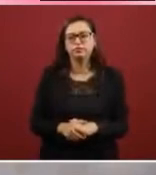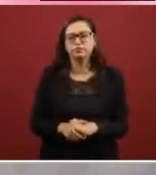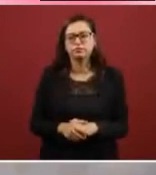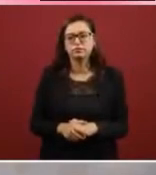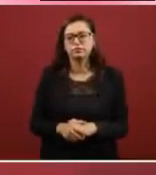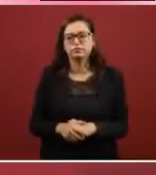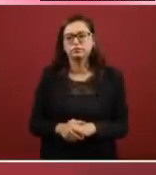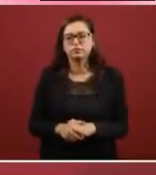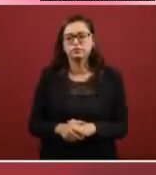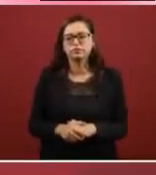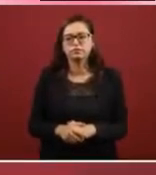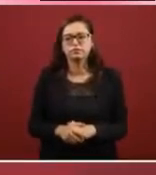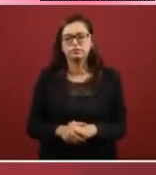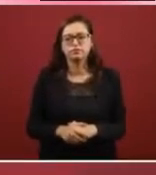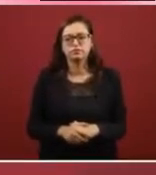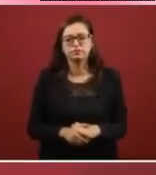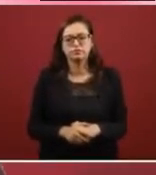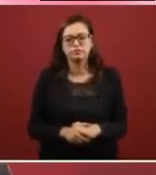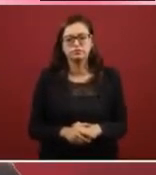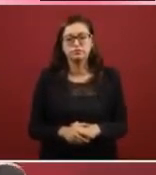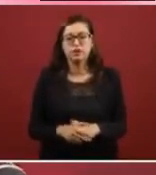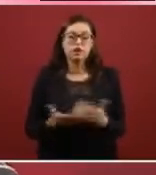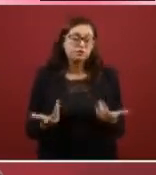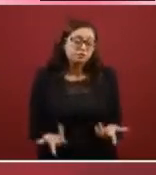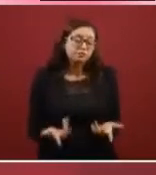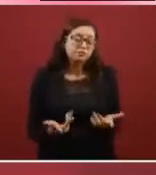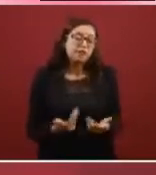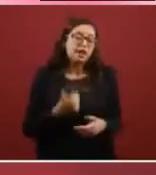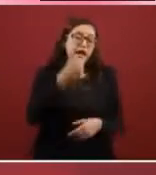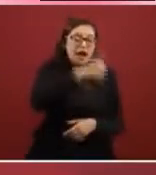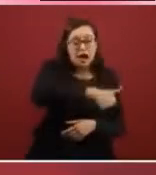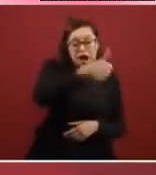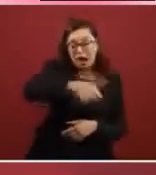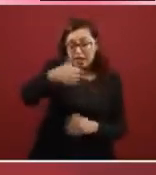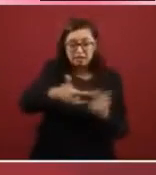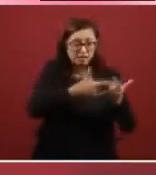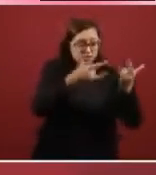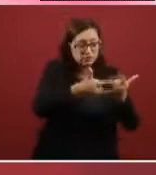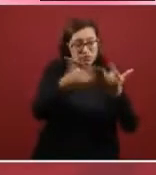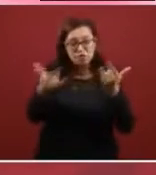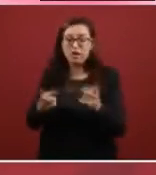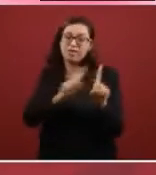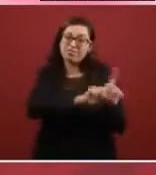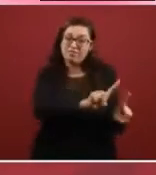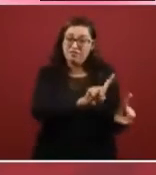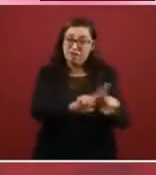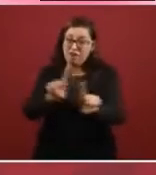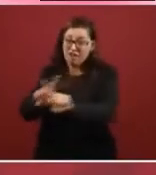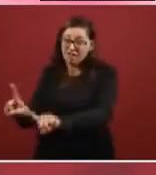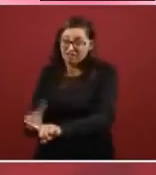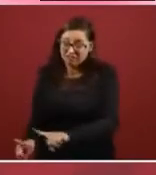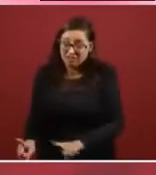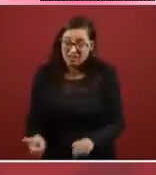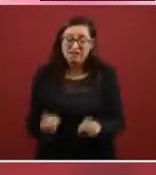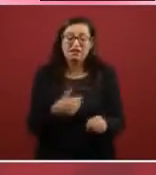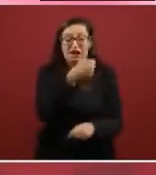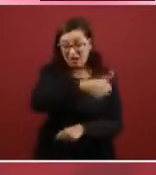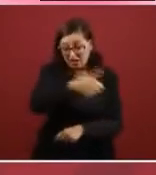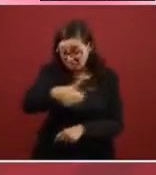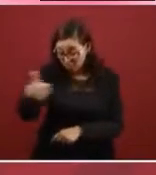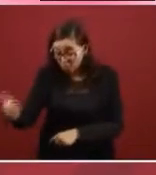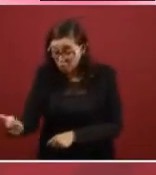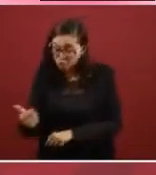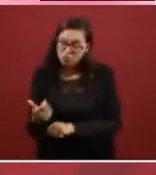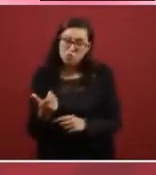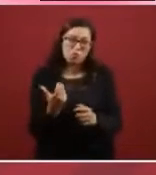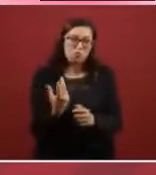there's many rights, para defender cada caso, different ways to help each case. But I can also tell